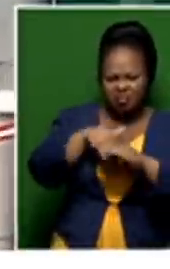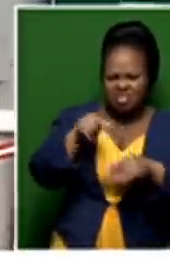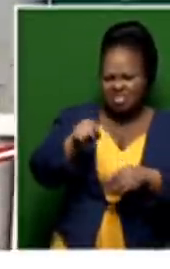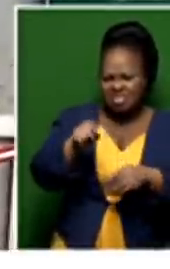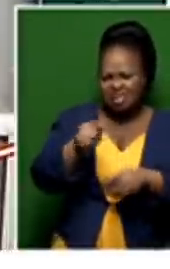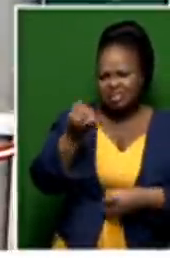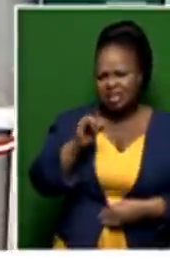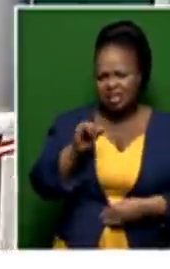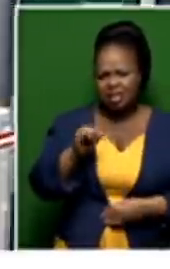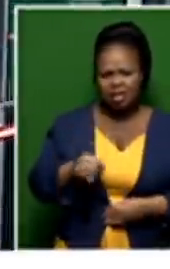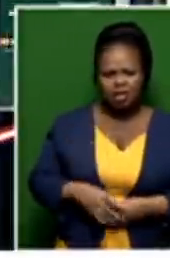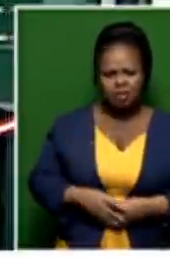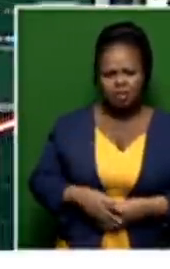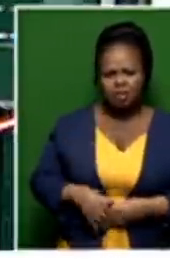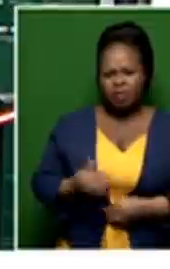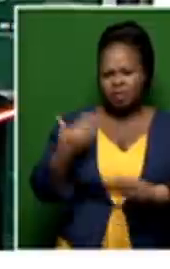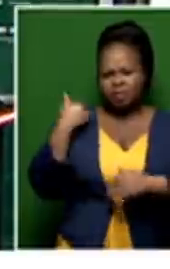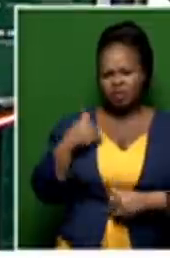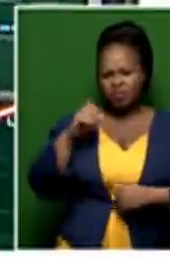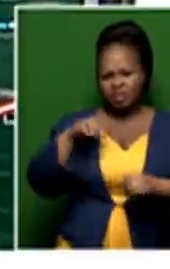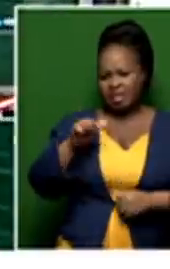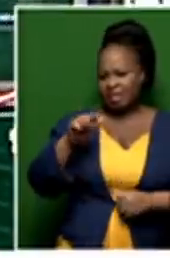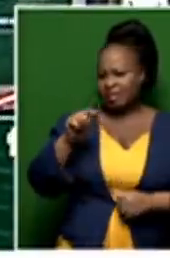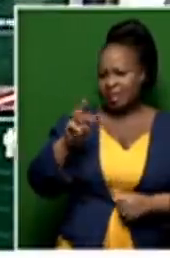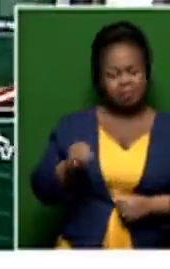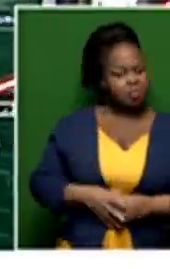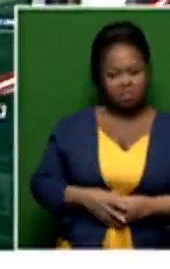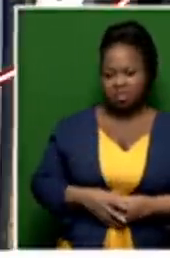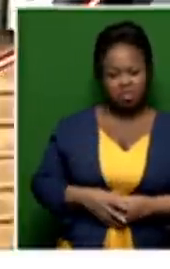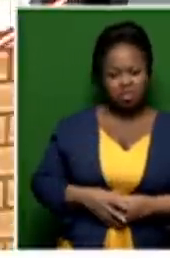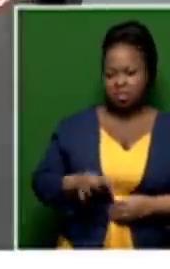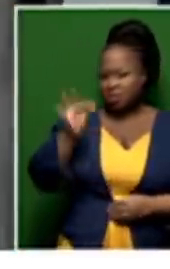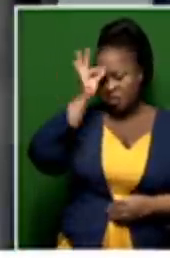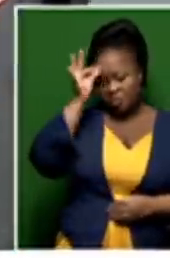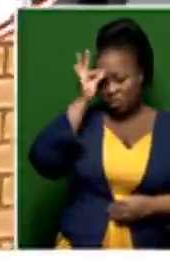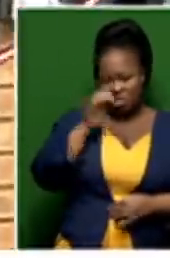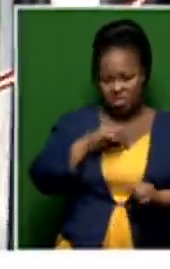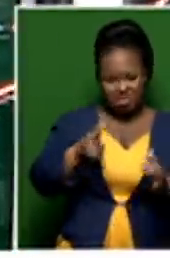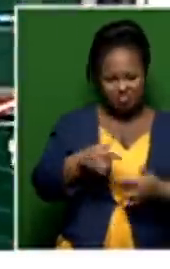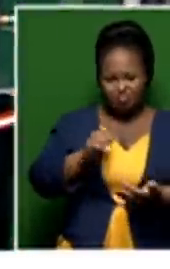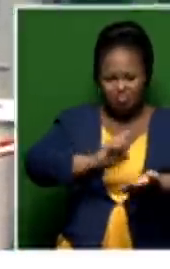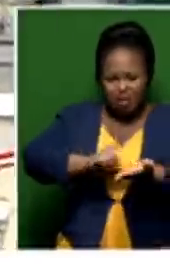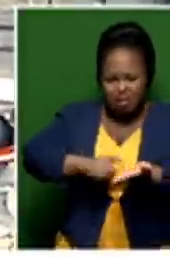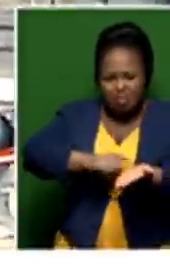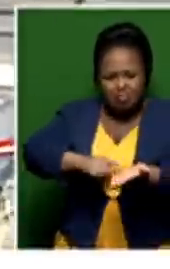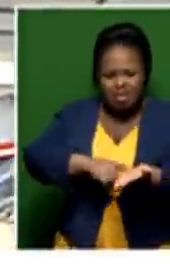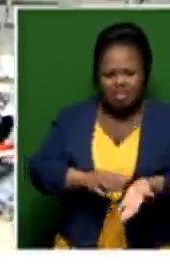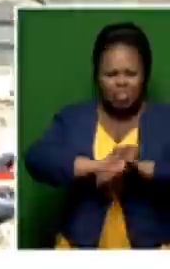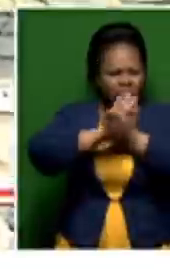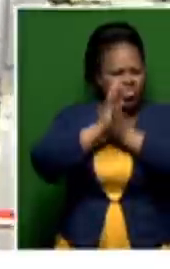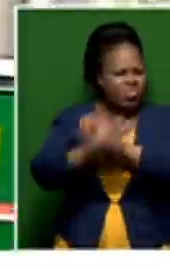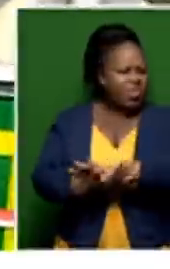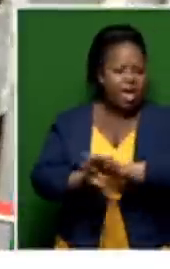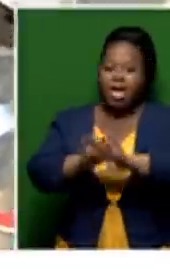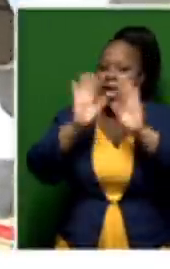here at the back of these ATMs. Police are not in a position, keyboards or keypads,